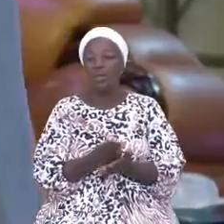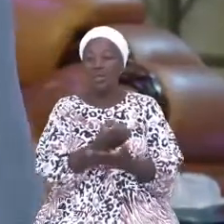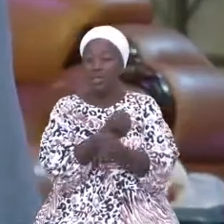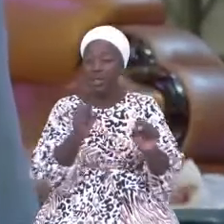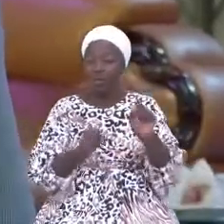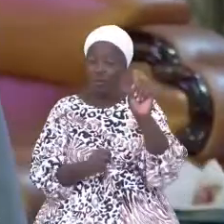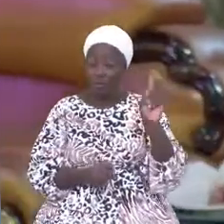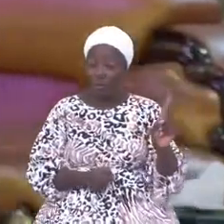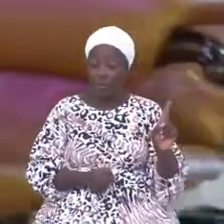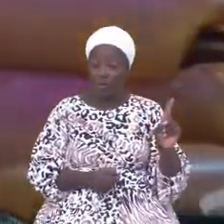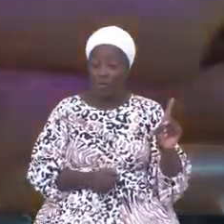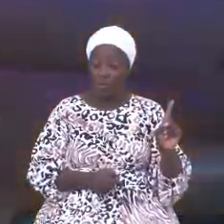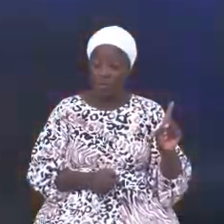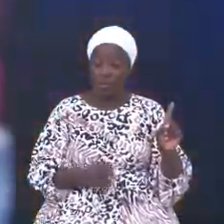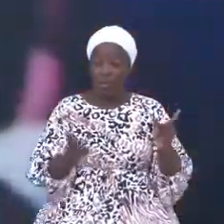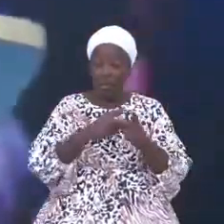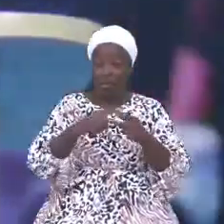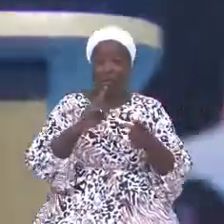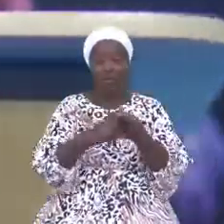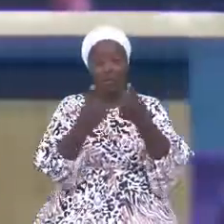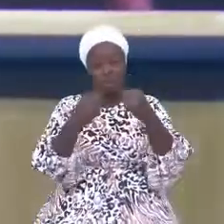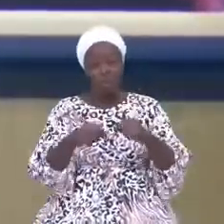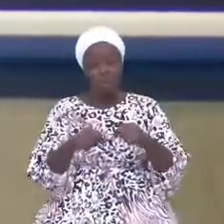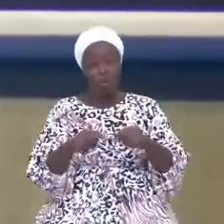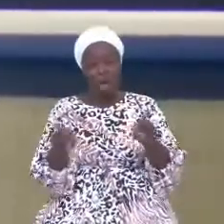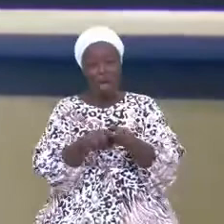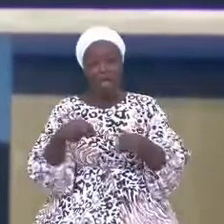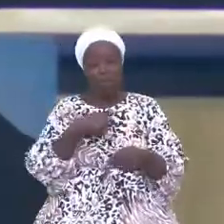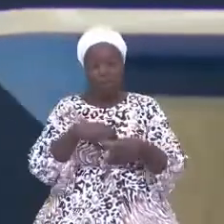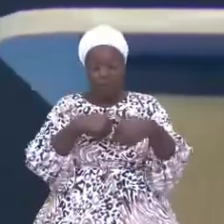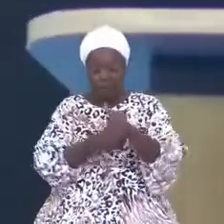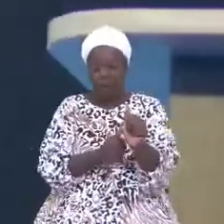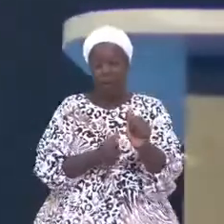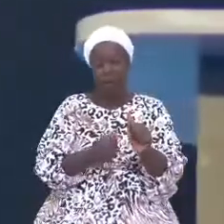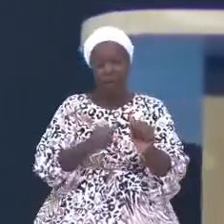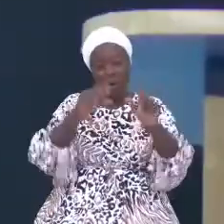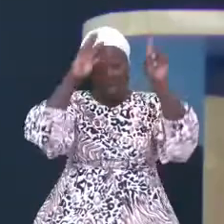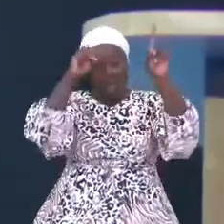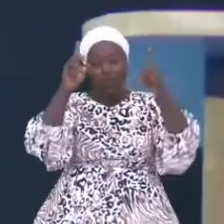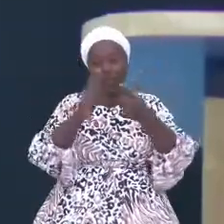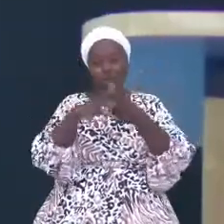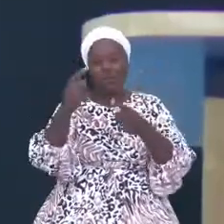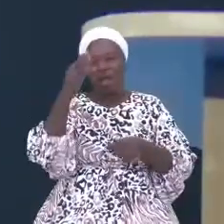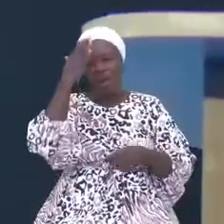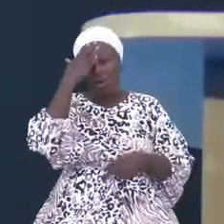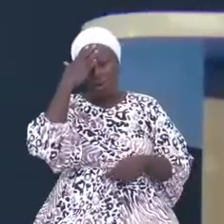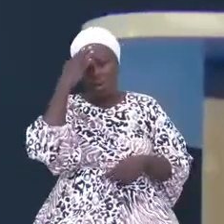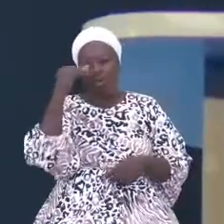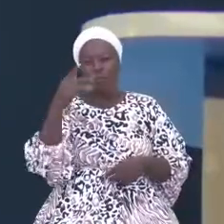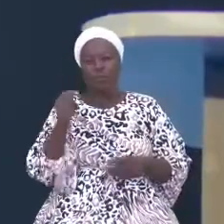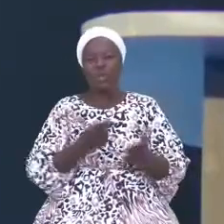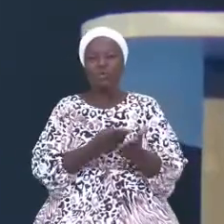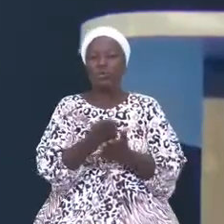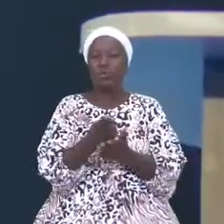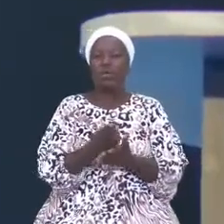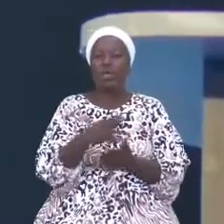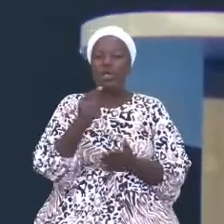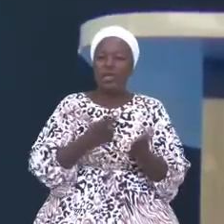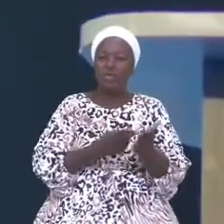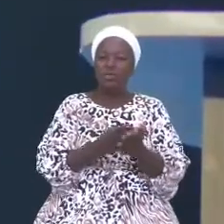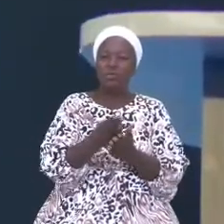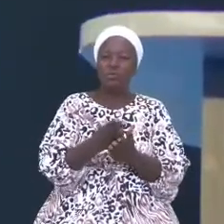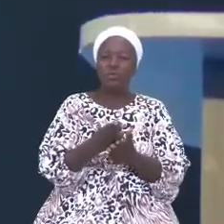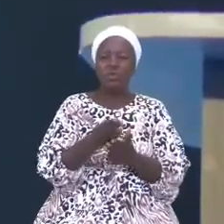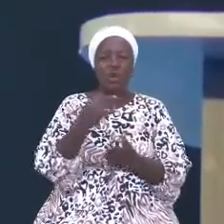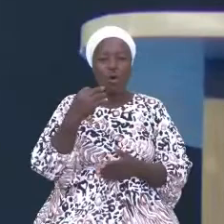one, then to come, as we follow him, to the knowledge of the truth of